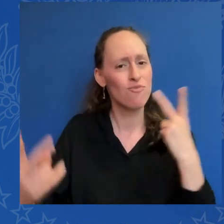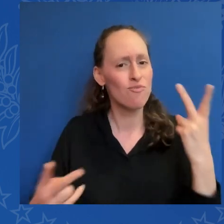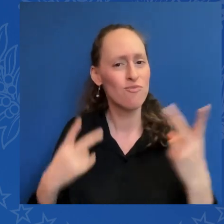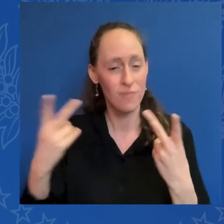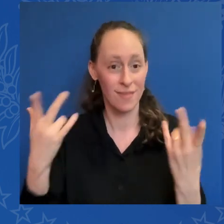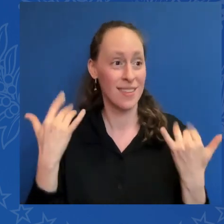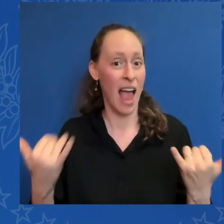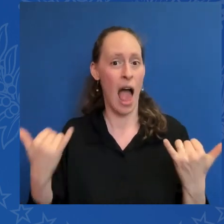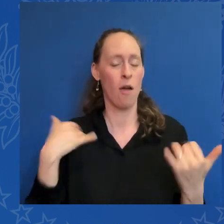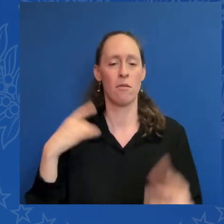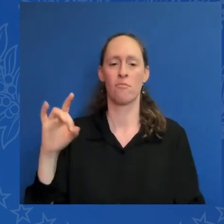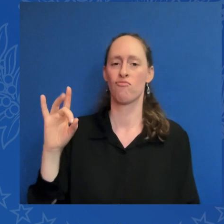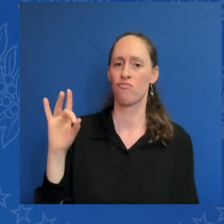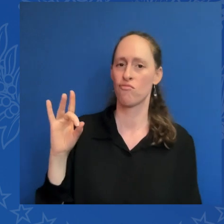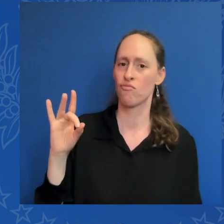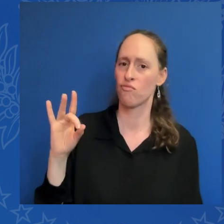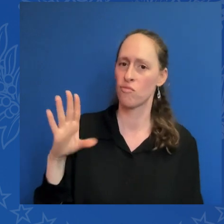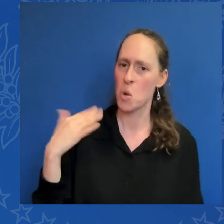the point is that,